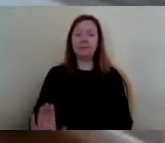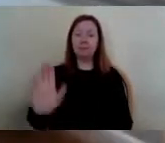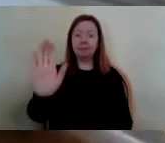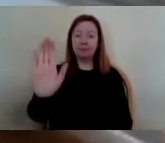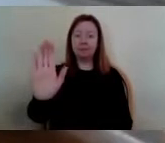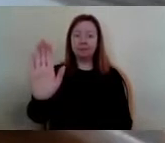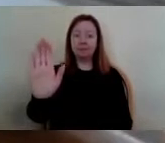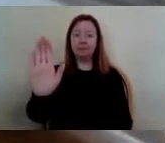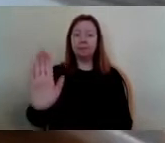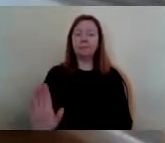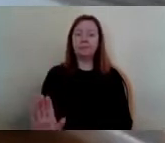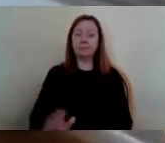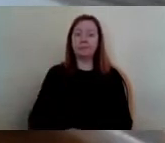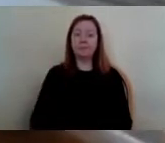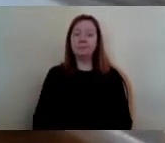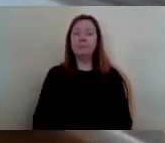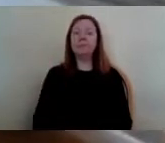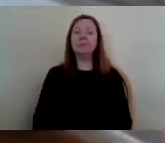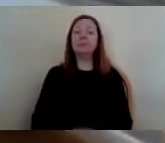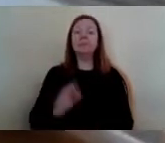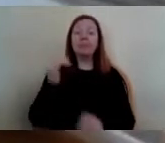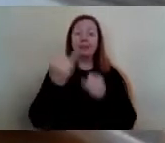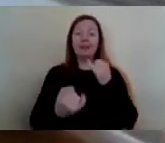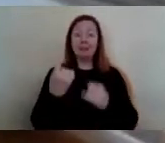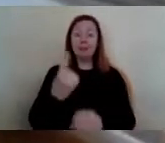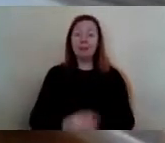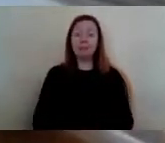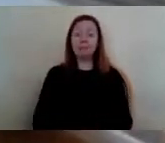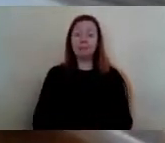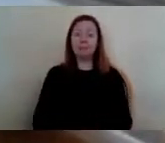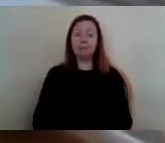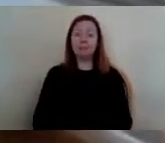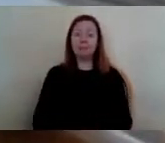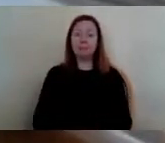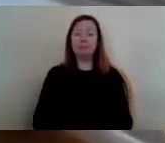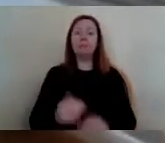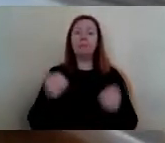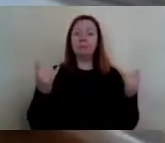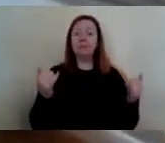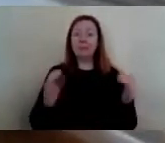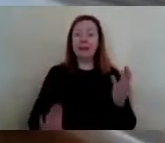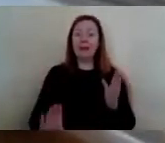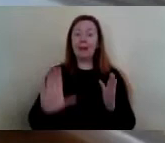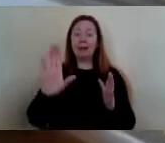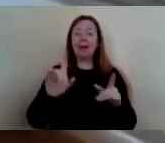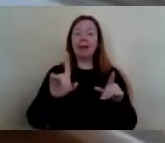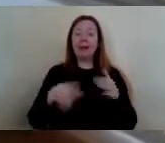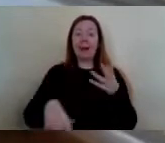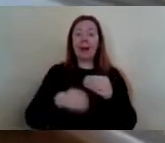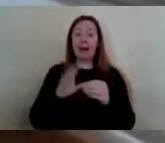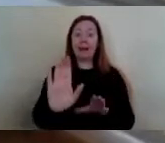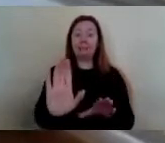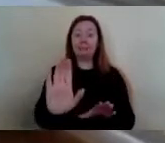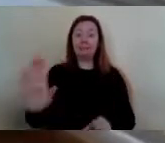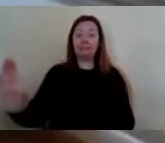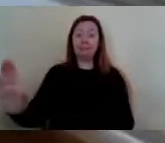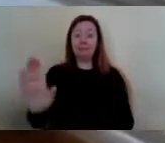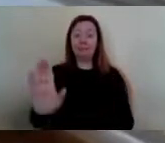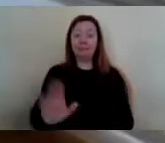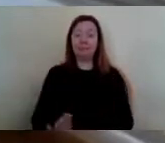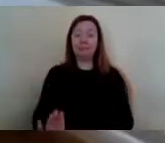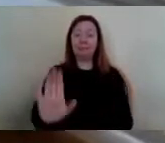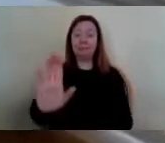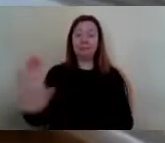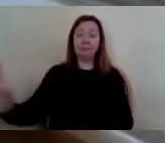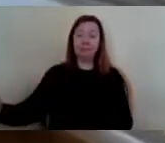and up and back down. Last one straight, good. We're gonna add that outside shift. Here we go, going